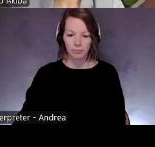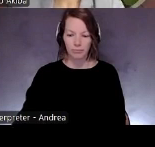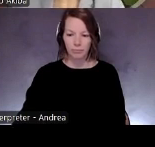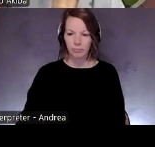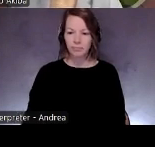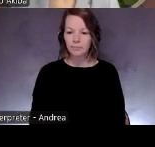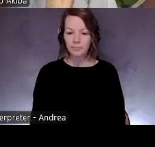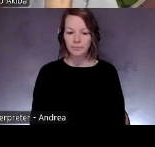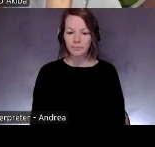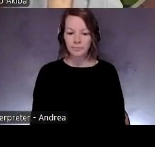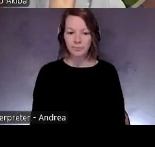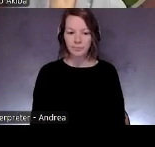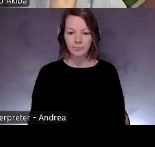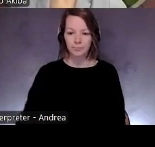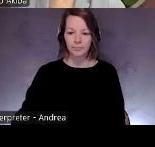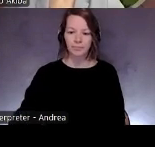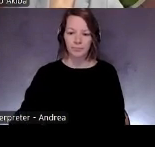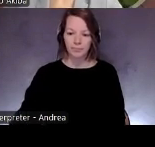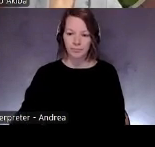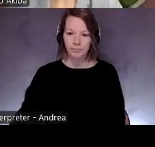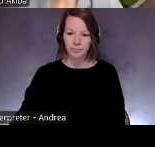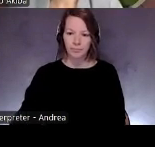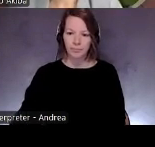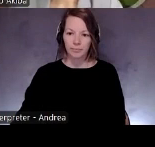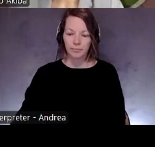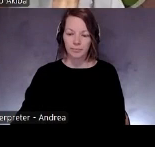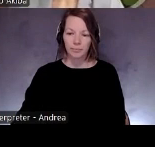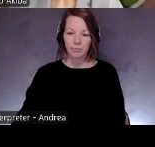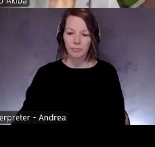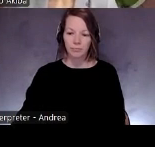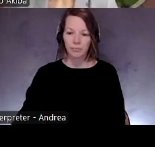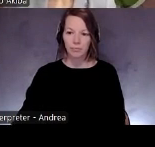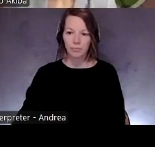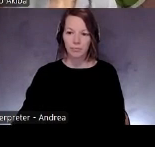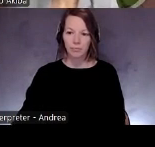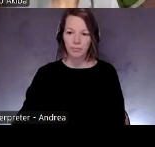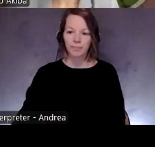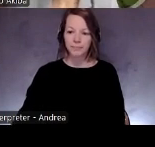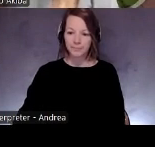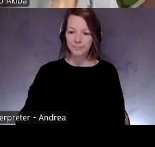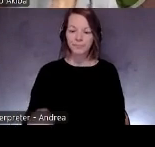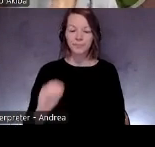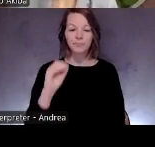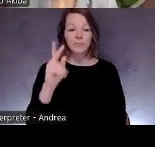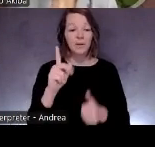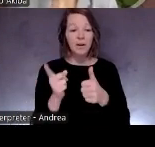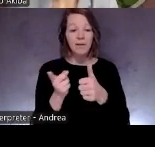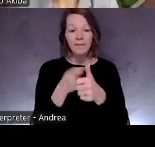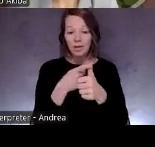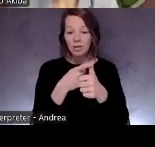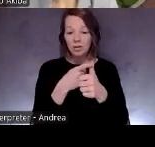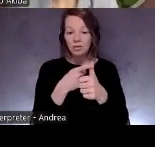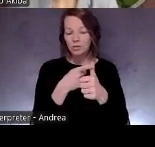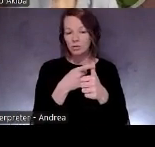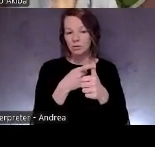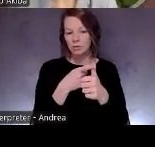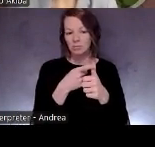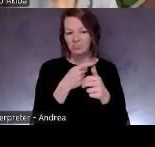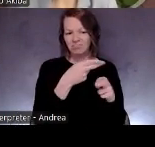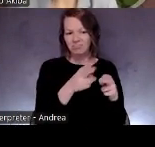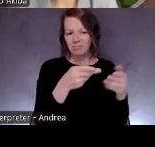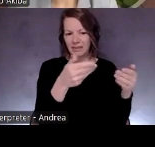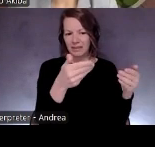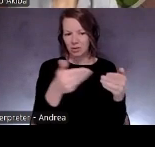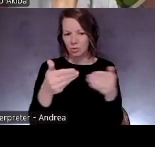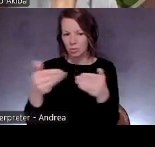All right, next slide, please. All right, I would like to first quickly introduce